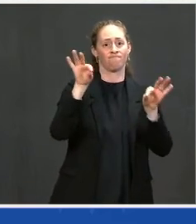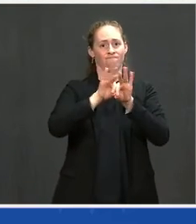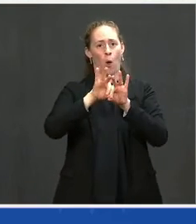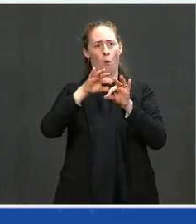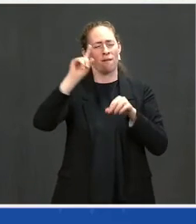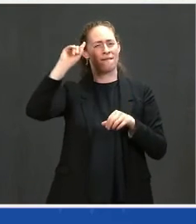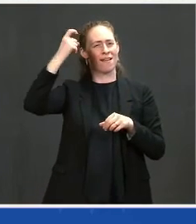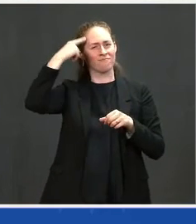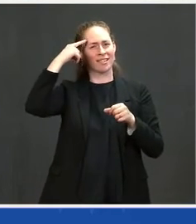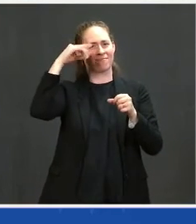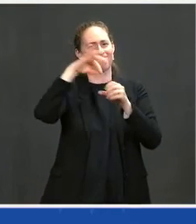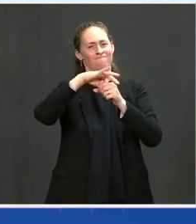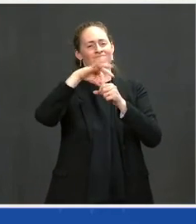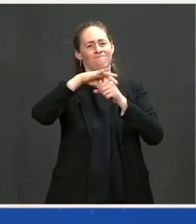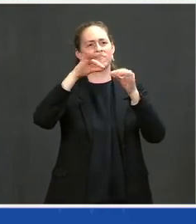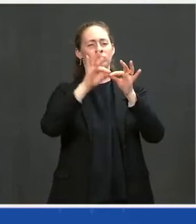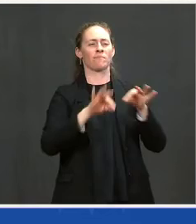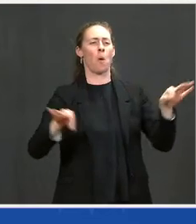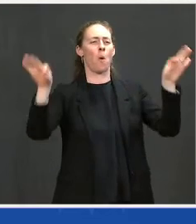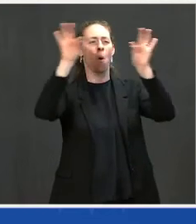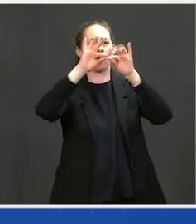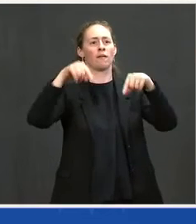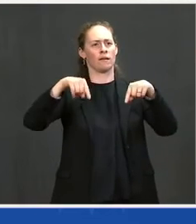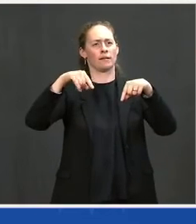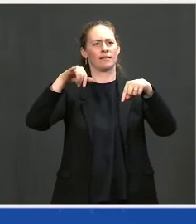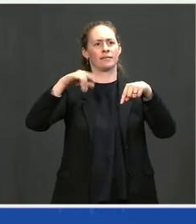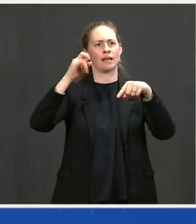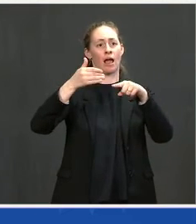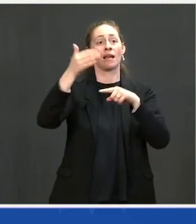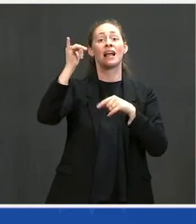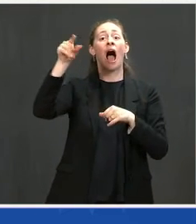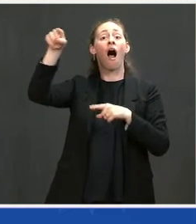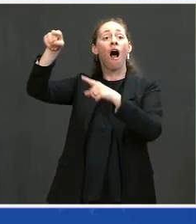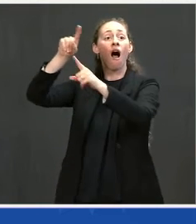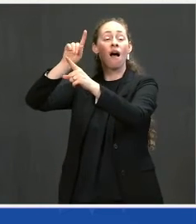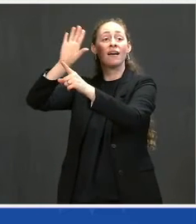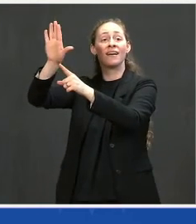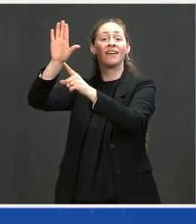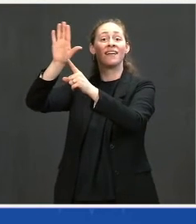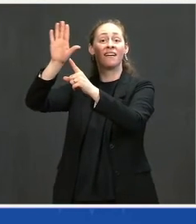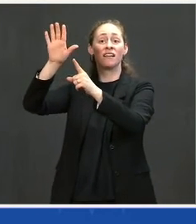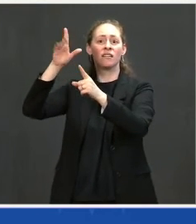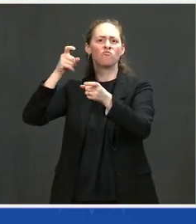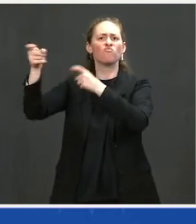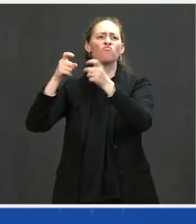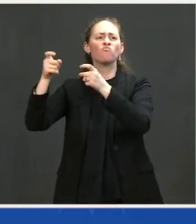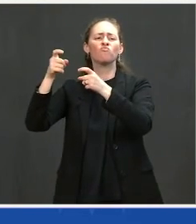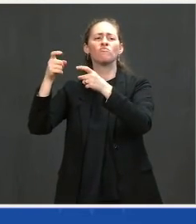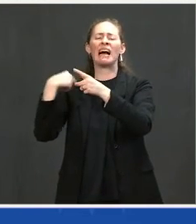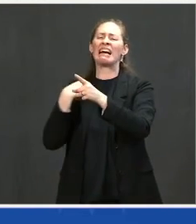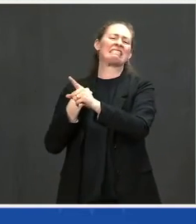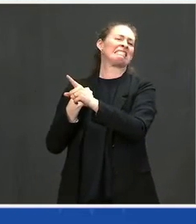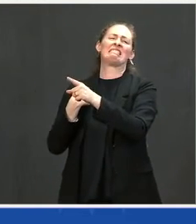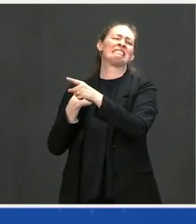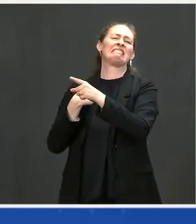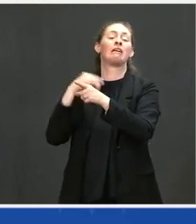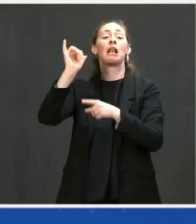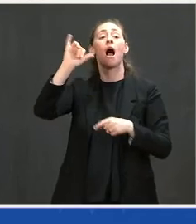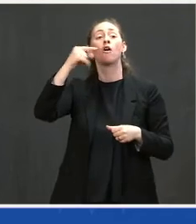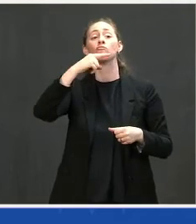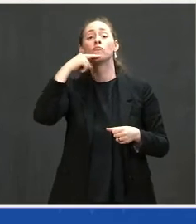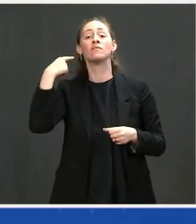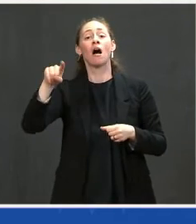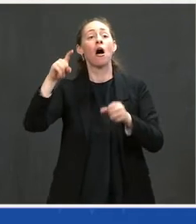and autocracies. If you notice, you don't have Russia talking about communism anymore. It's about